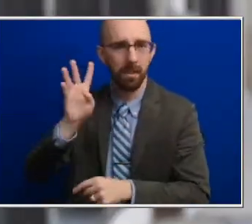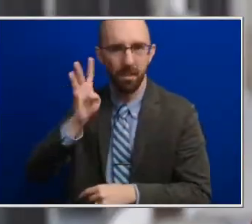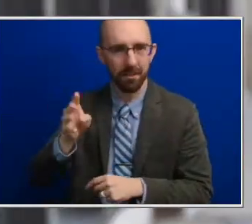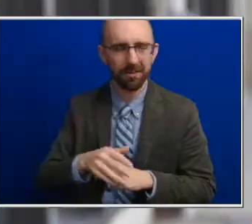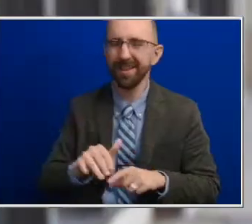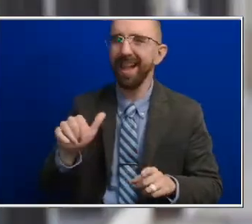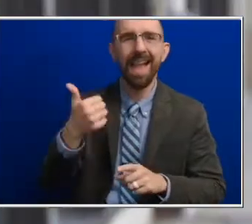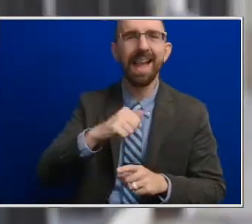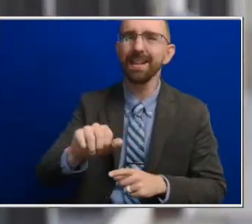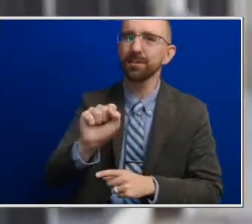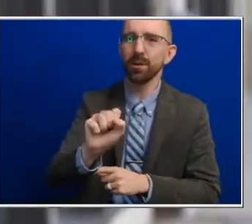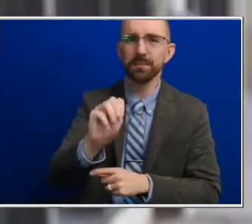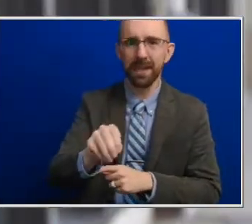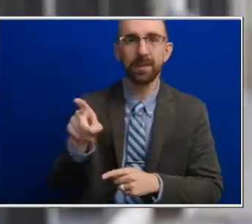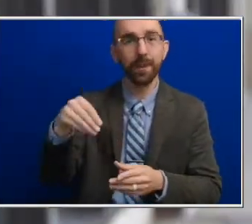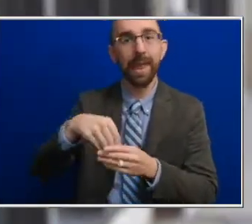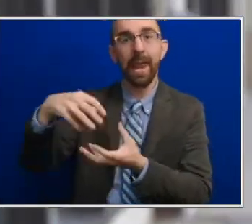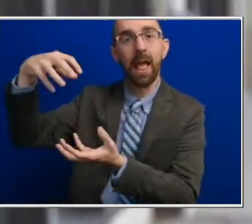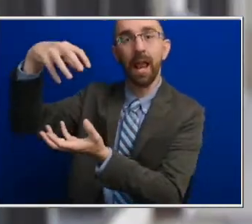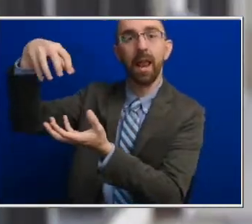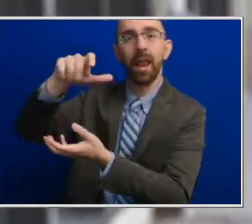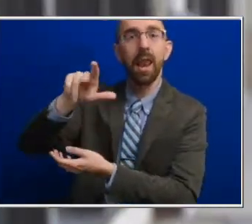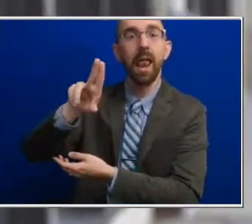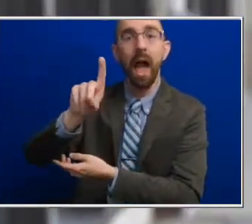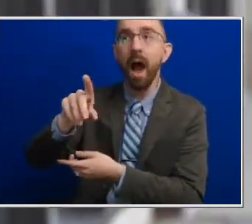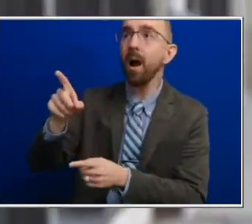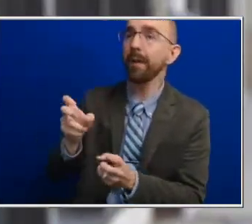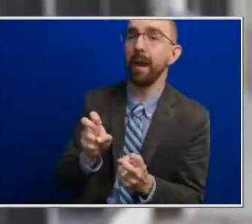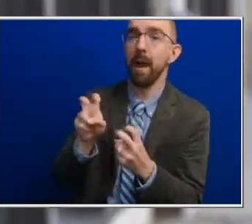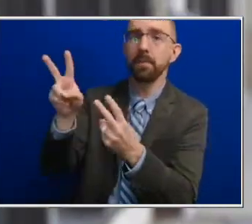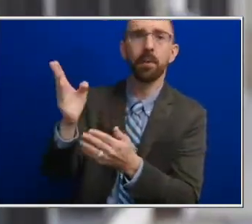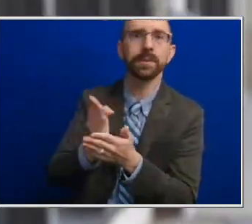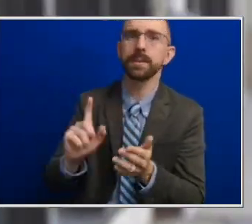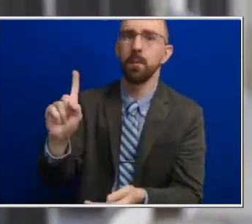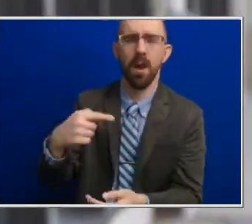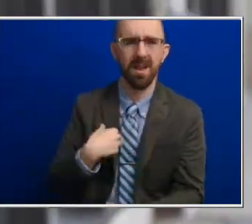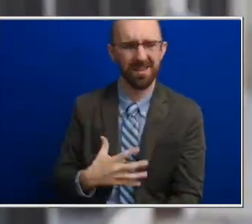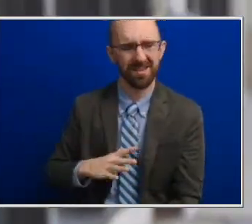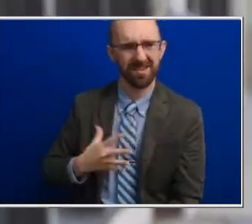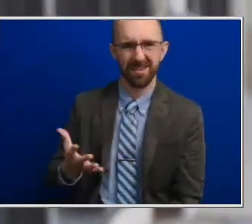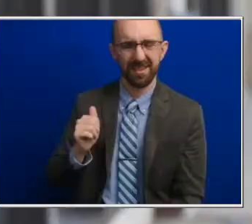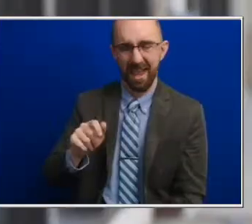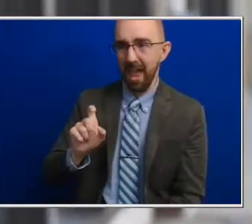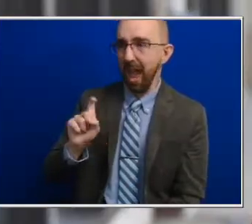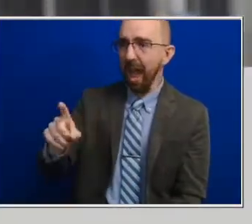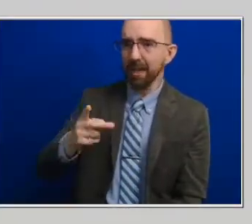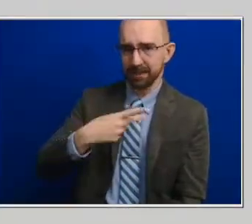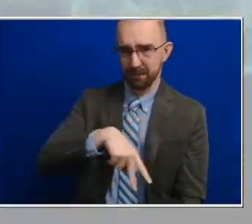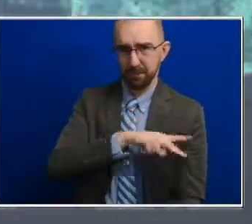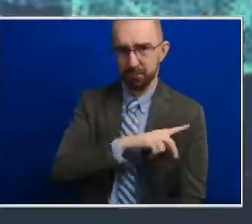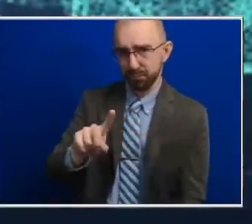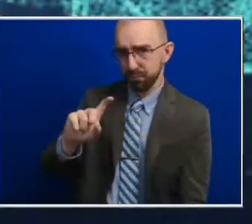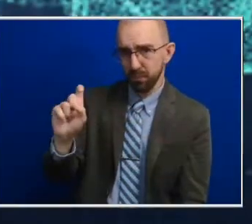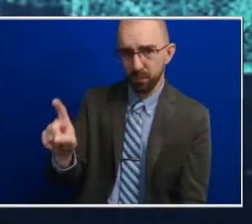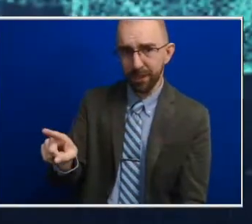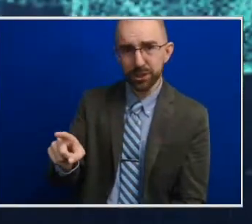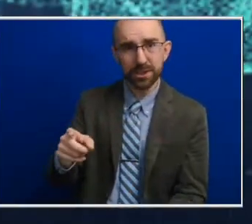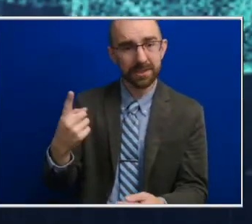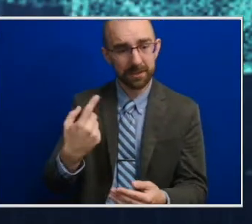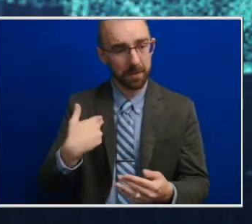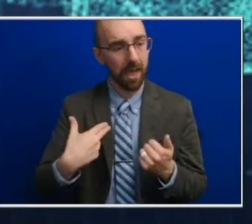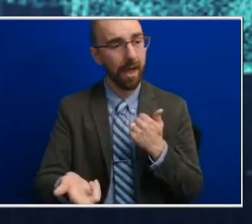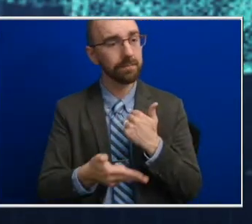media, so it's in a cloud somewhere. I don't like that because you could ask it a very personal question and then somebody has that on file.